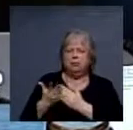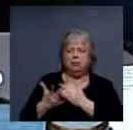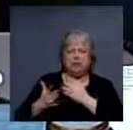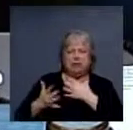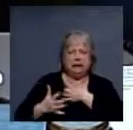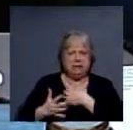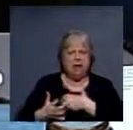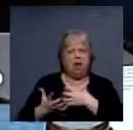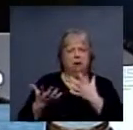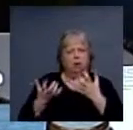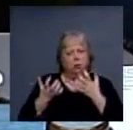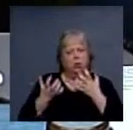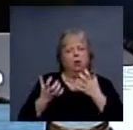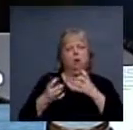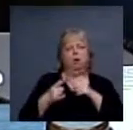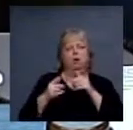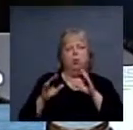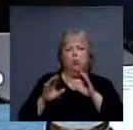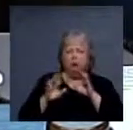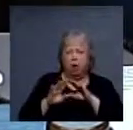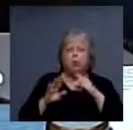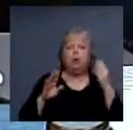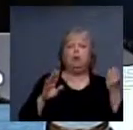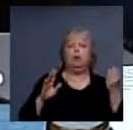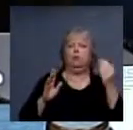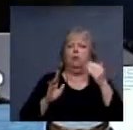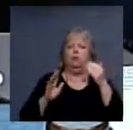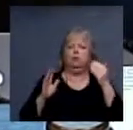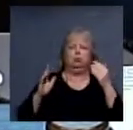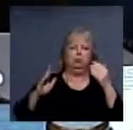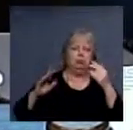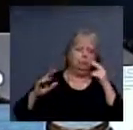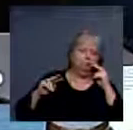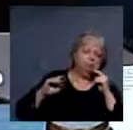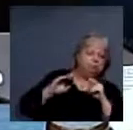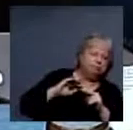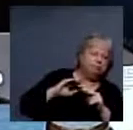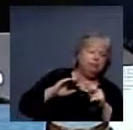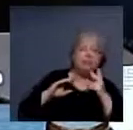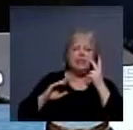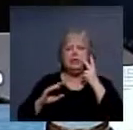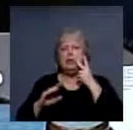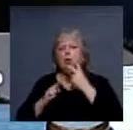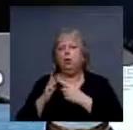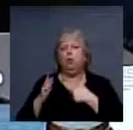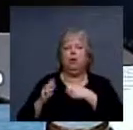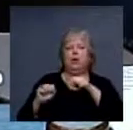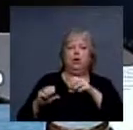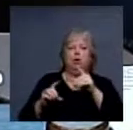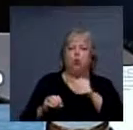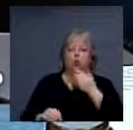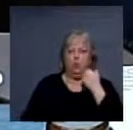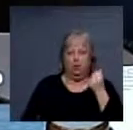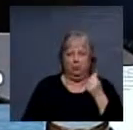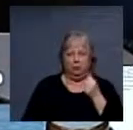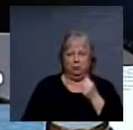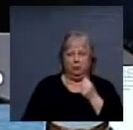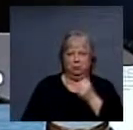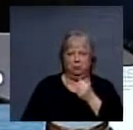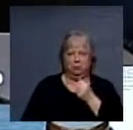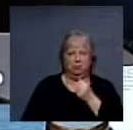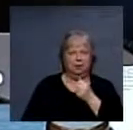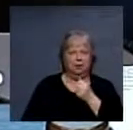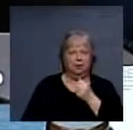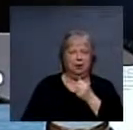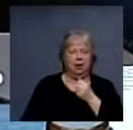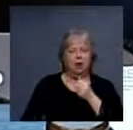up the door again and look in and see what we can do in a better way. And with